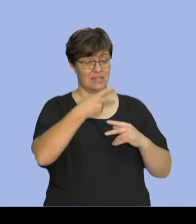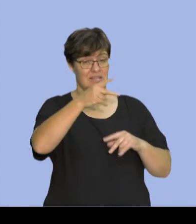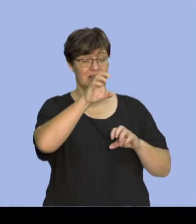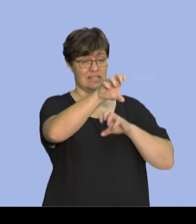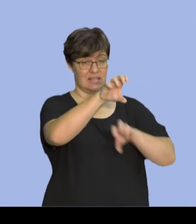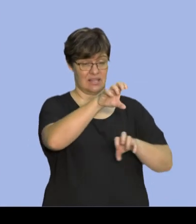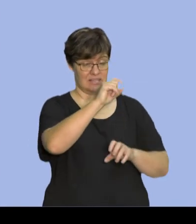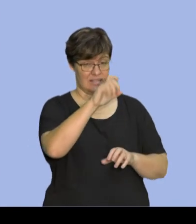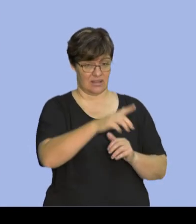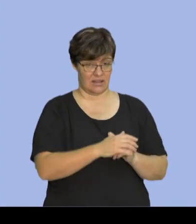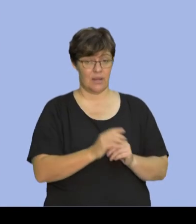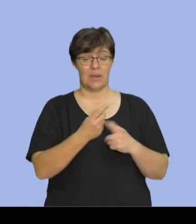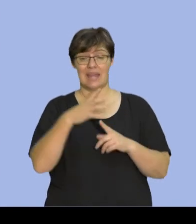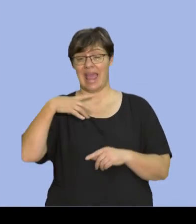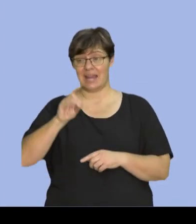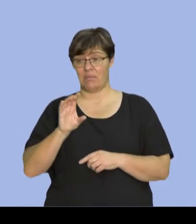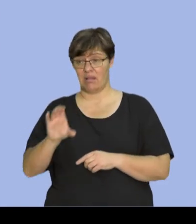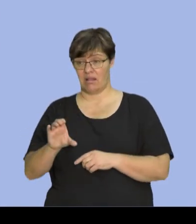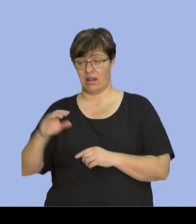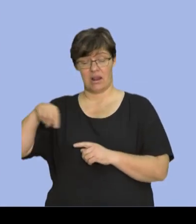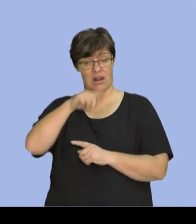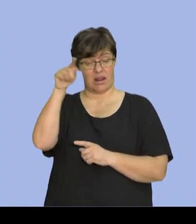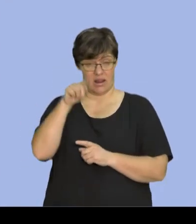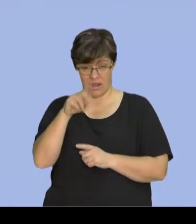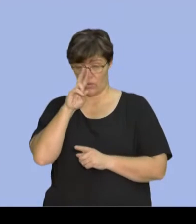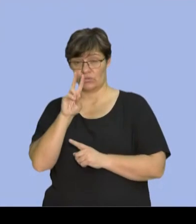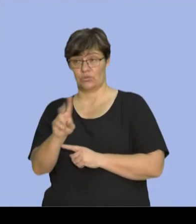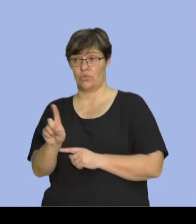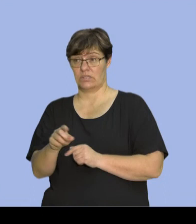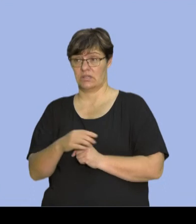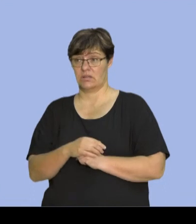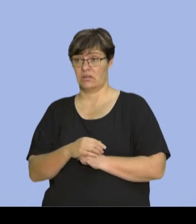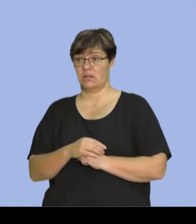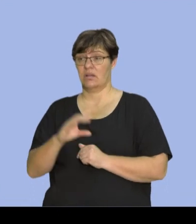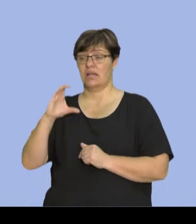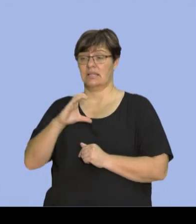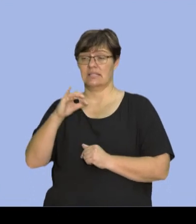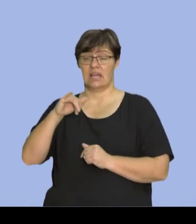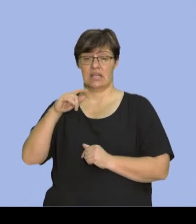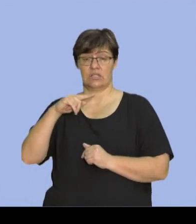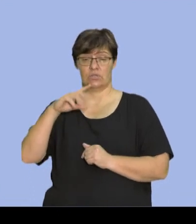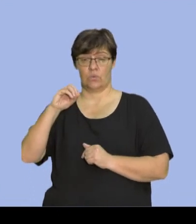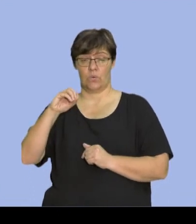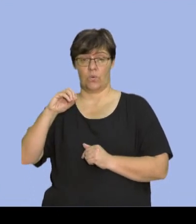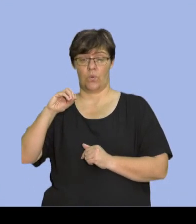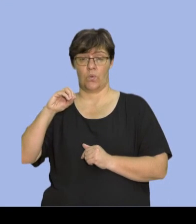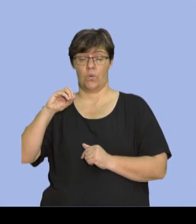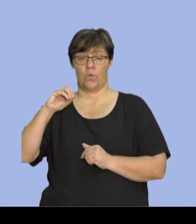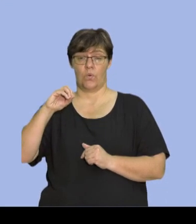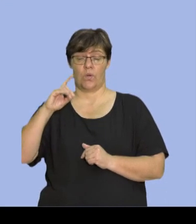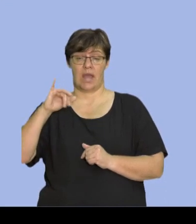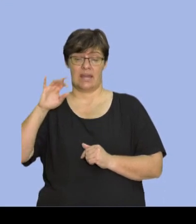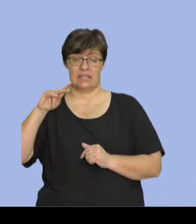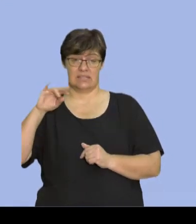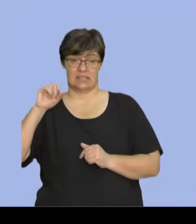However, in an animal cell, which we saw that cytokinesis occurs, which eventually causes